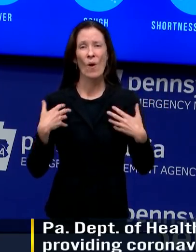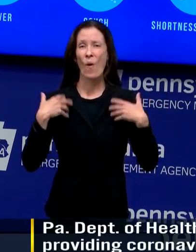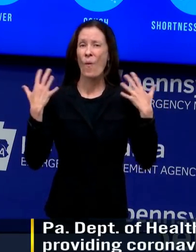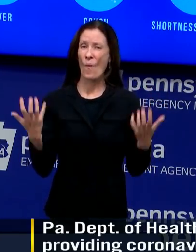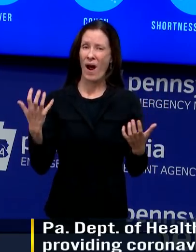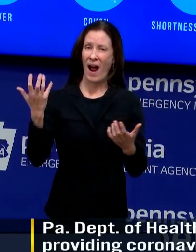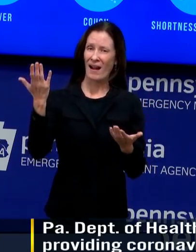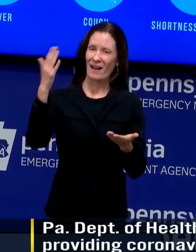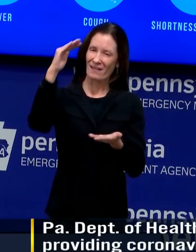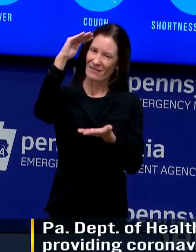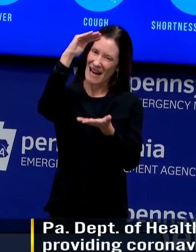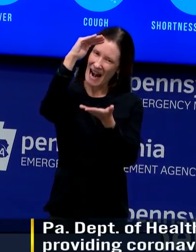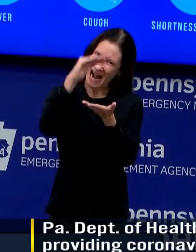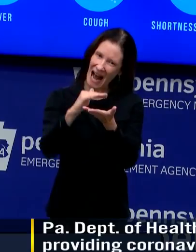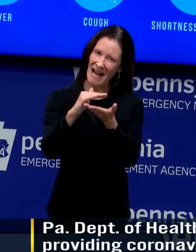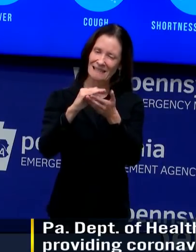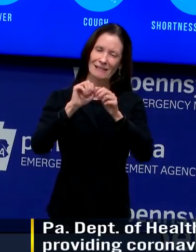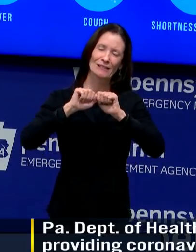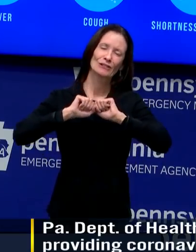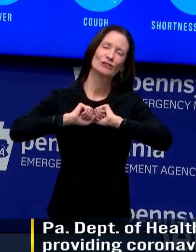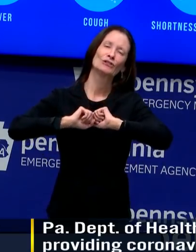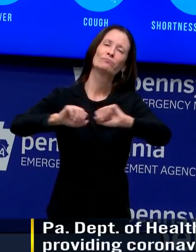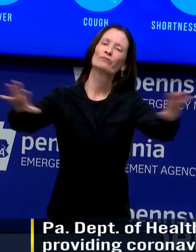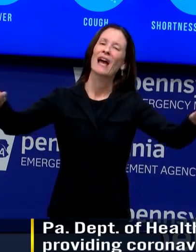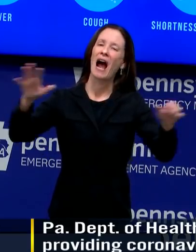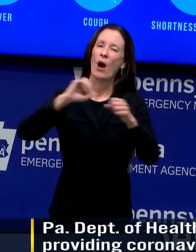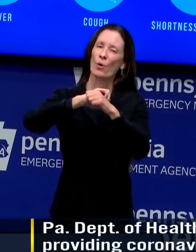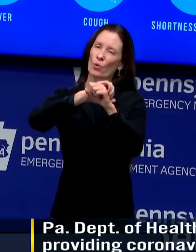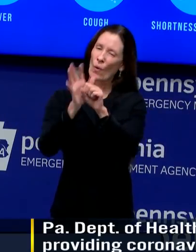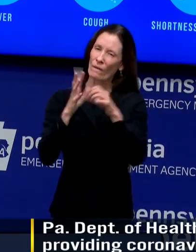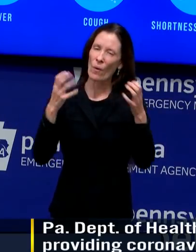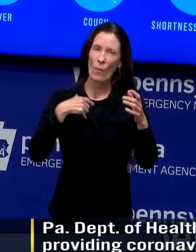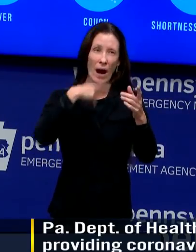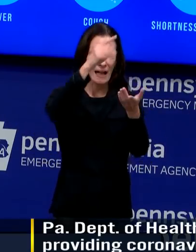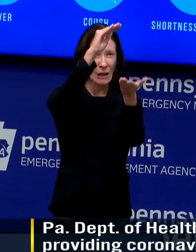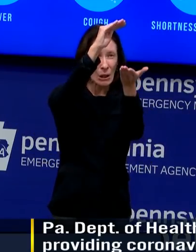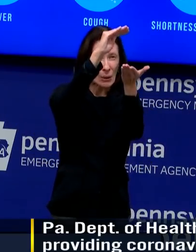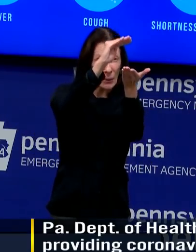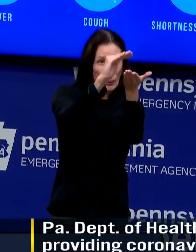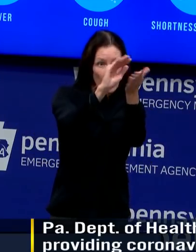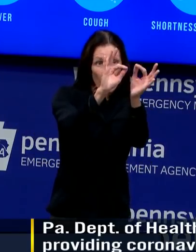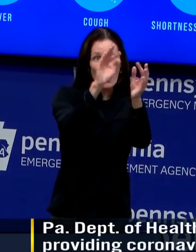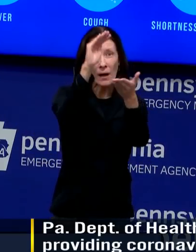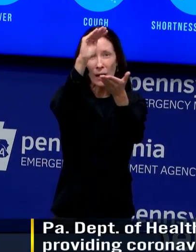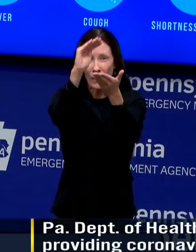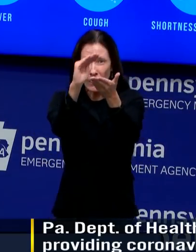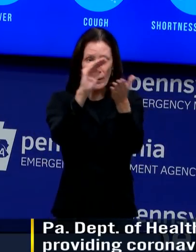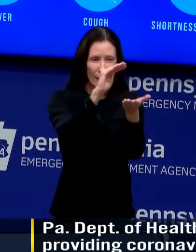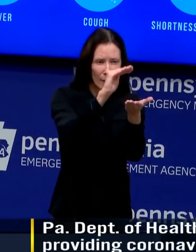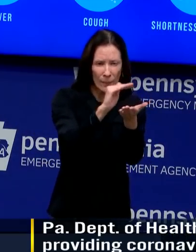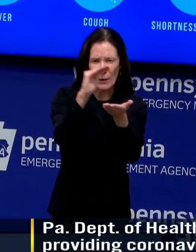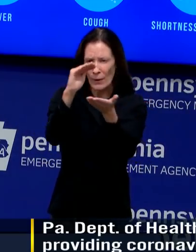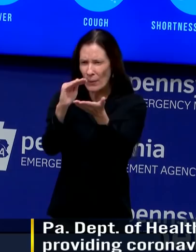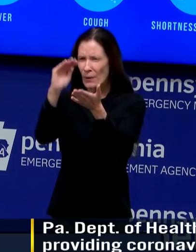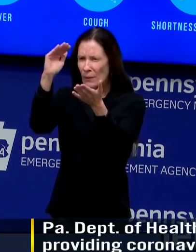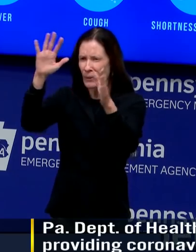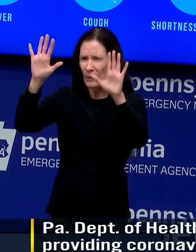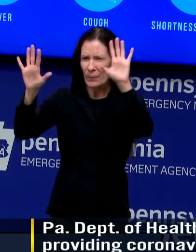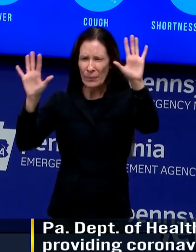of the virus on the lives of the people in that area. Our last question is for Secretary Levine.